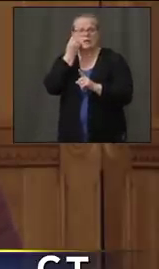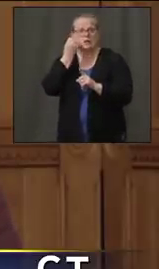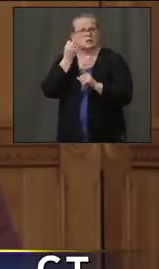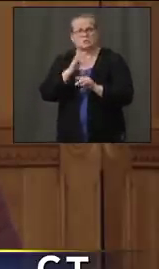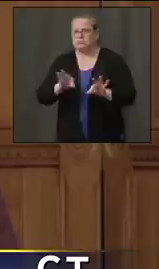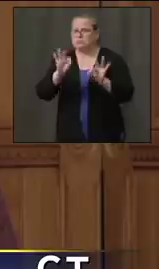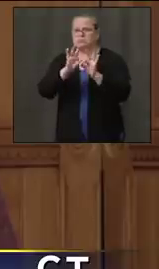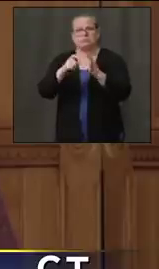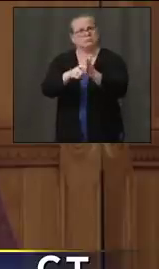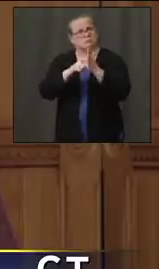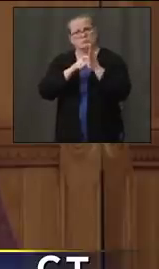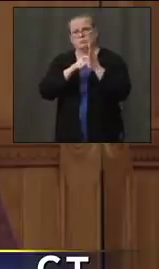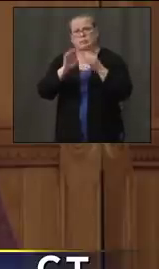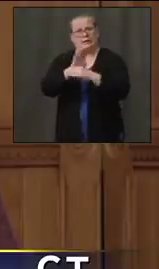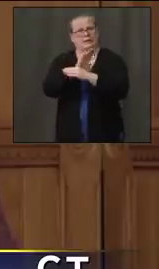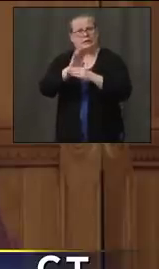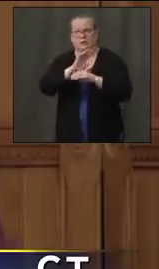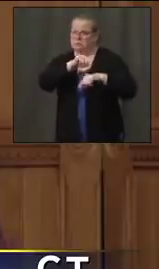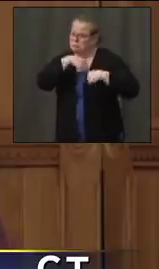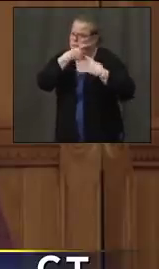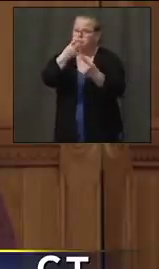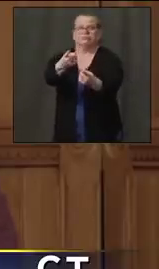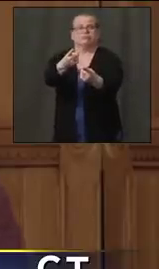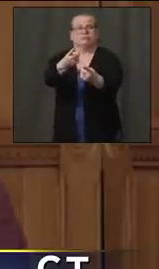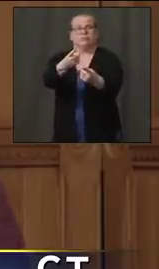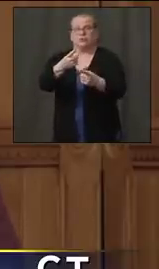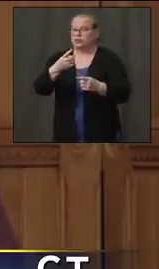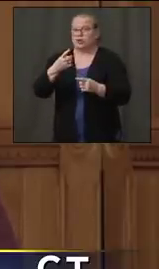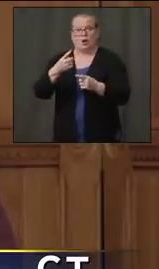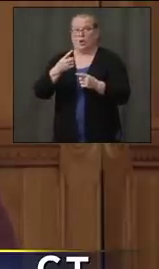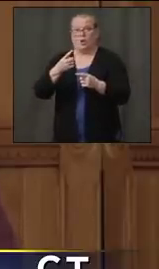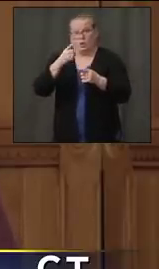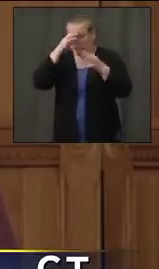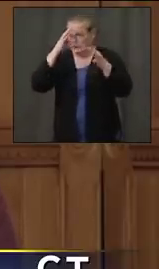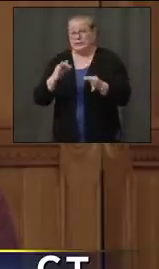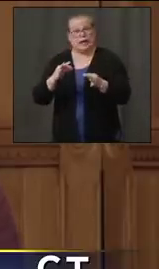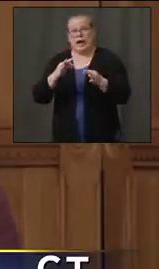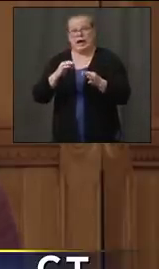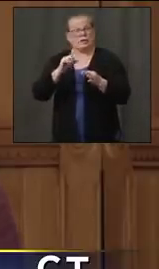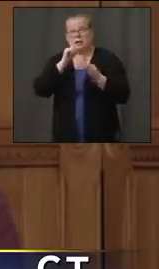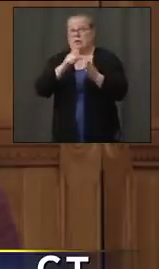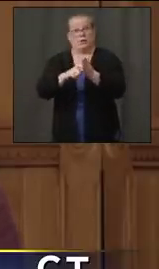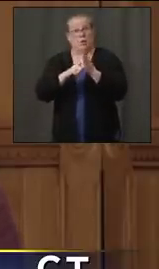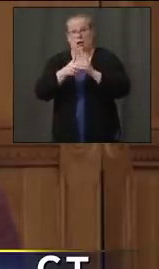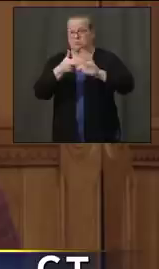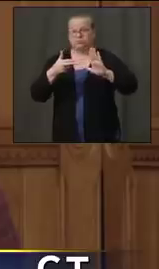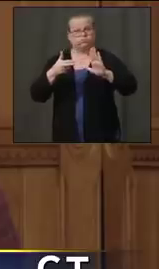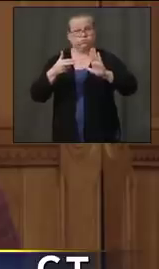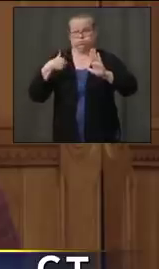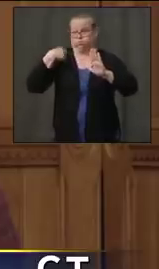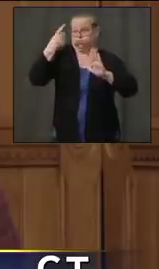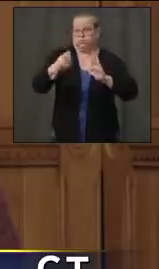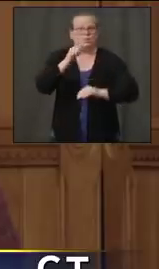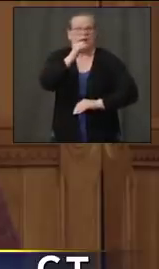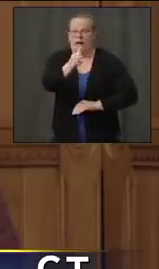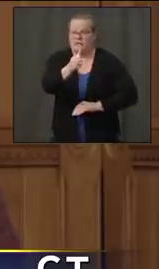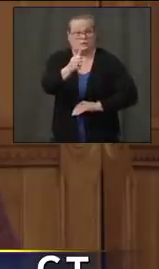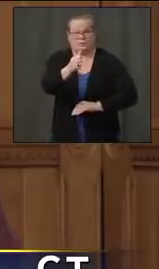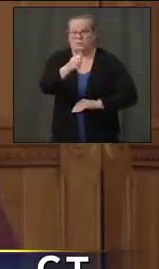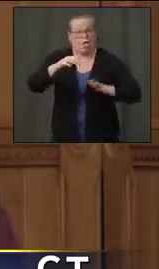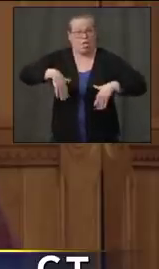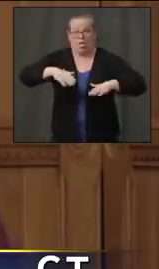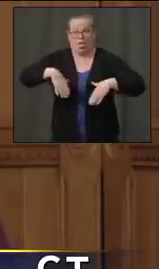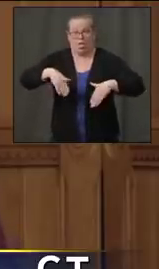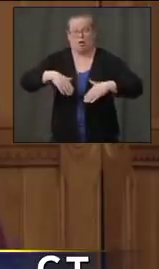healthcare in Connecticut. So we've not deemed them non-essential during the virus, or when the virus was very prevalent here in the state and